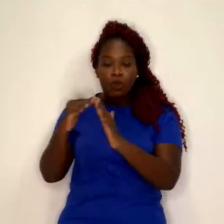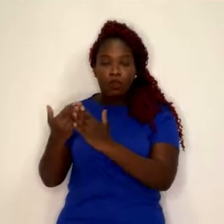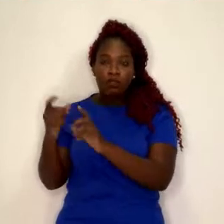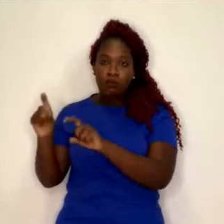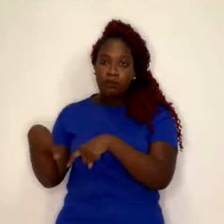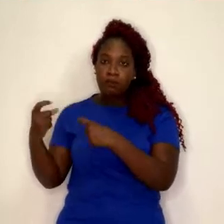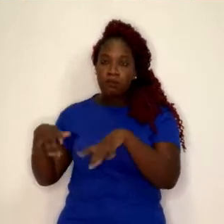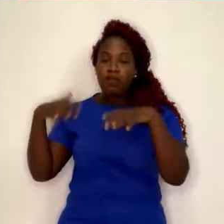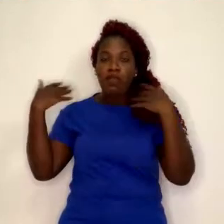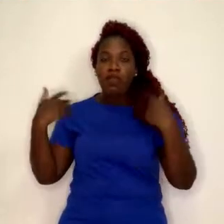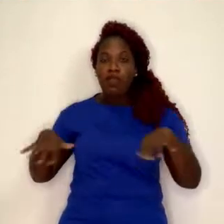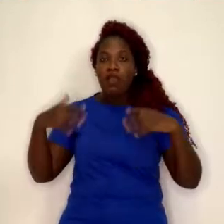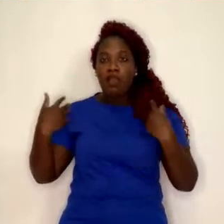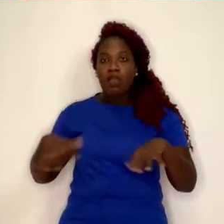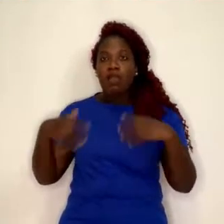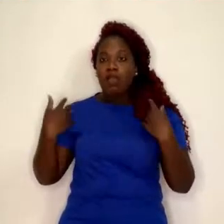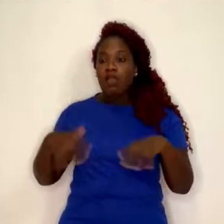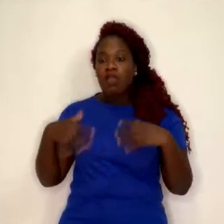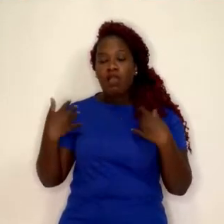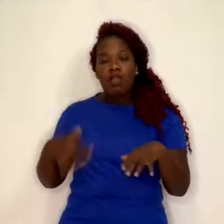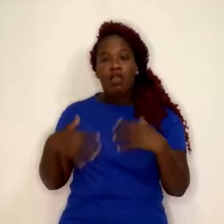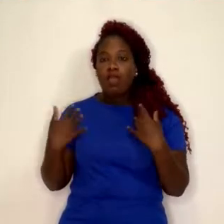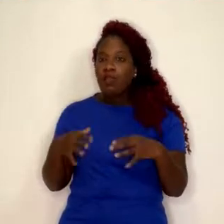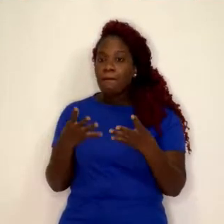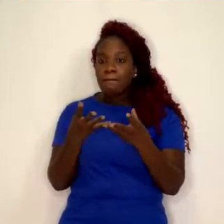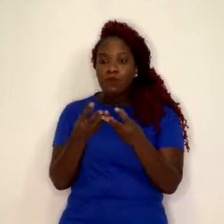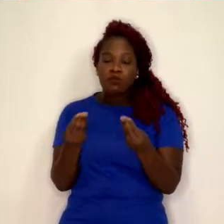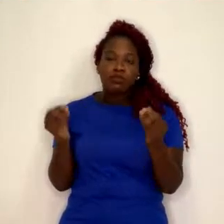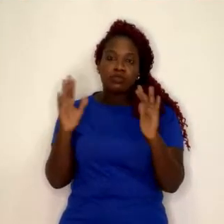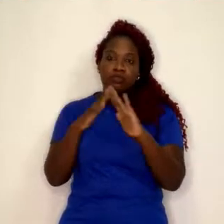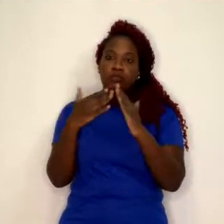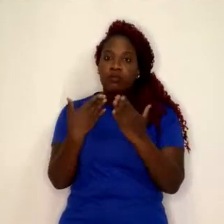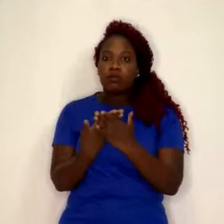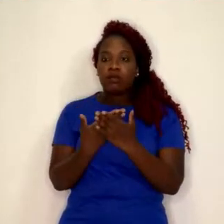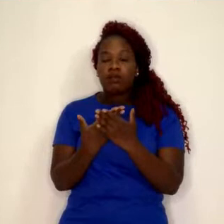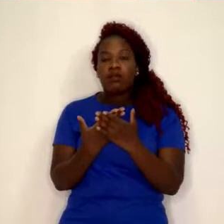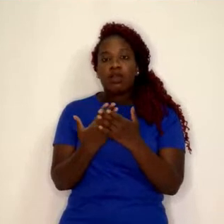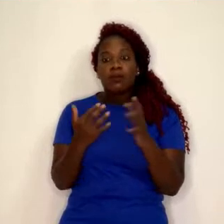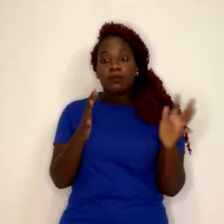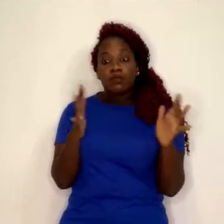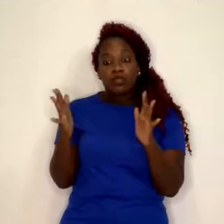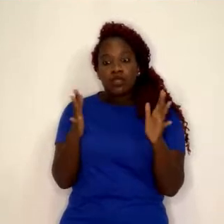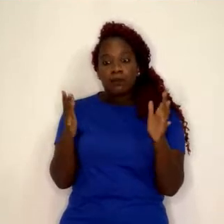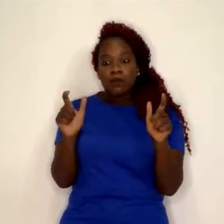37,000 schools have been closed in this field, and this is a very large number